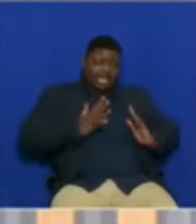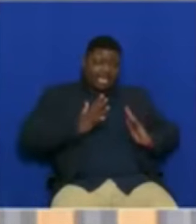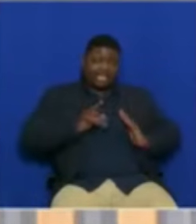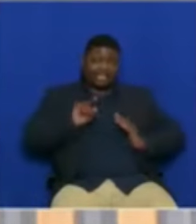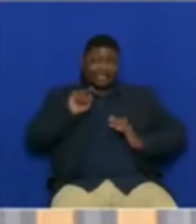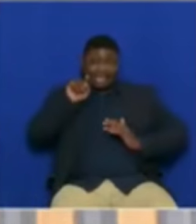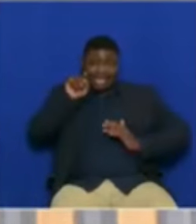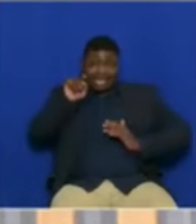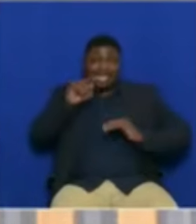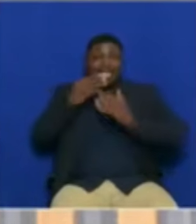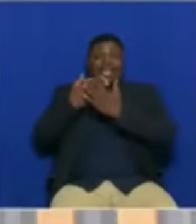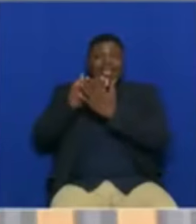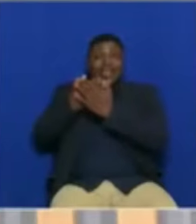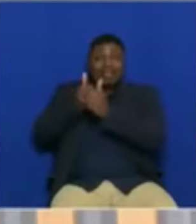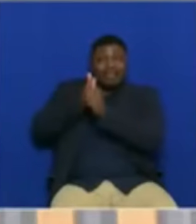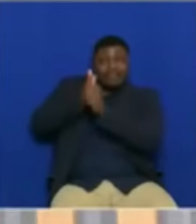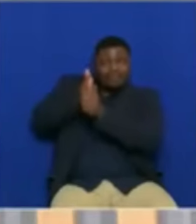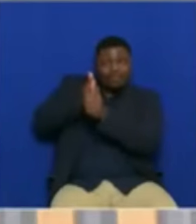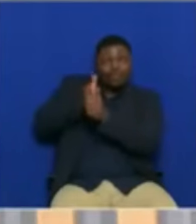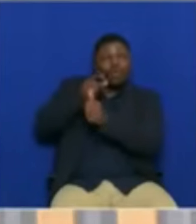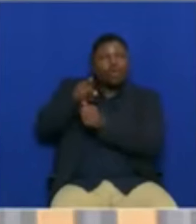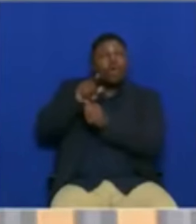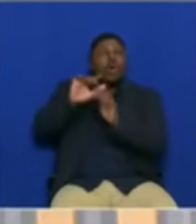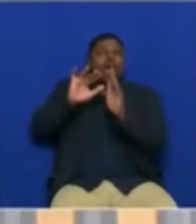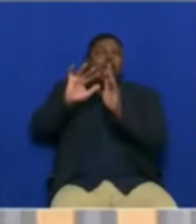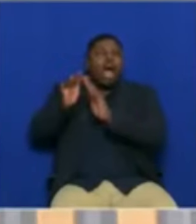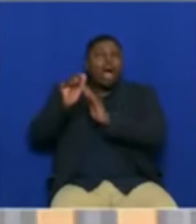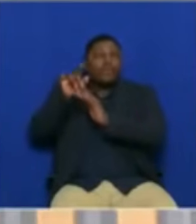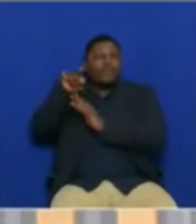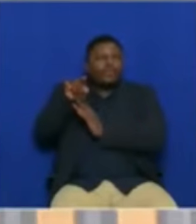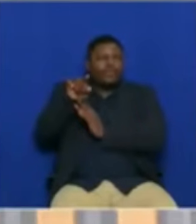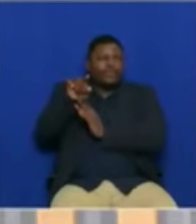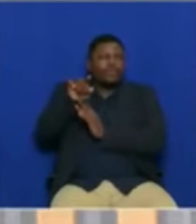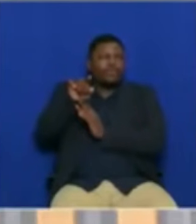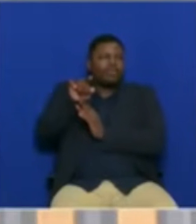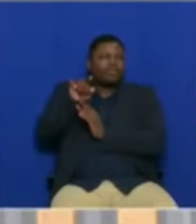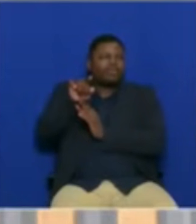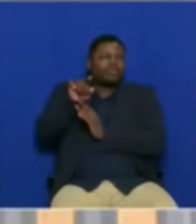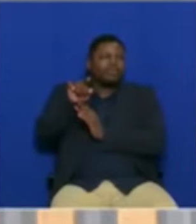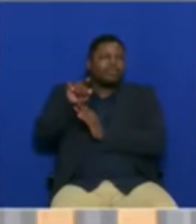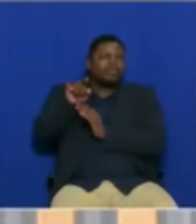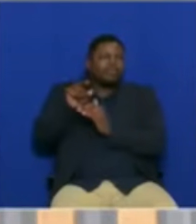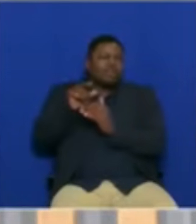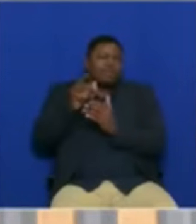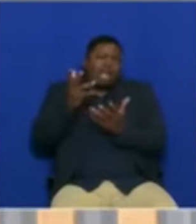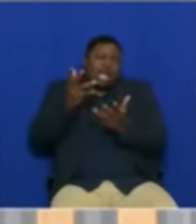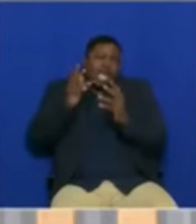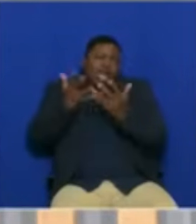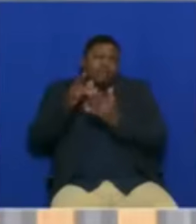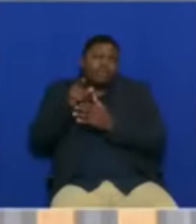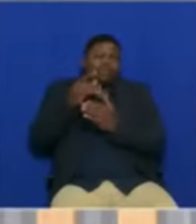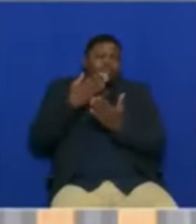about making that election of how you present or you get an accused person to present to